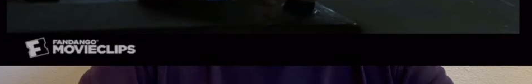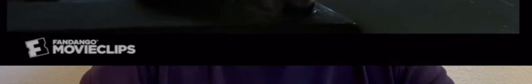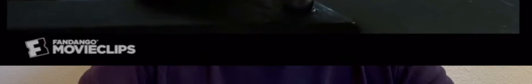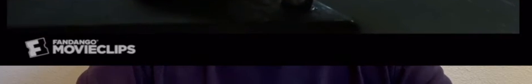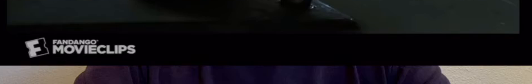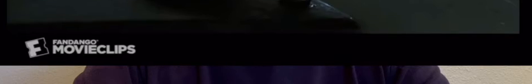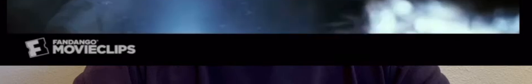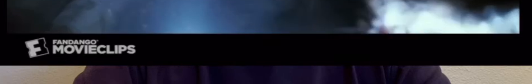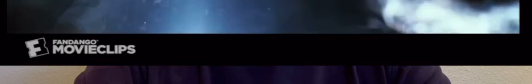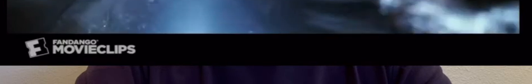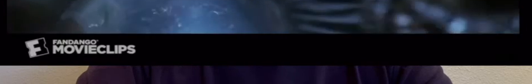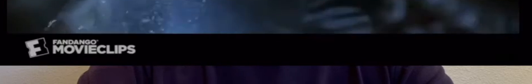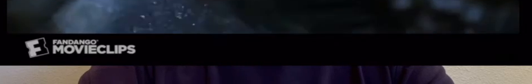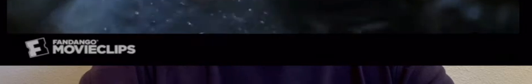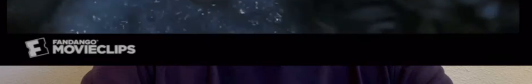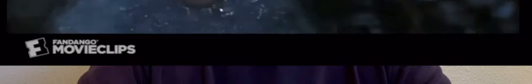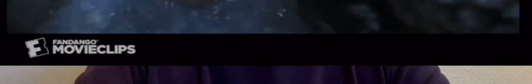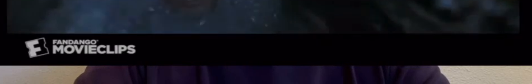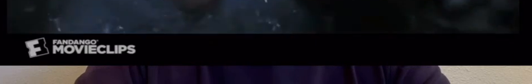Drop it.